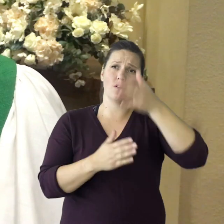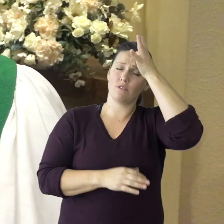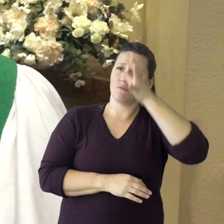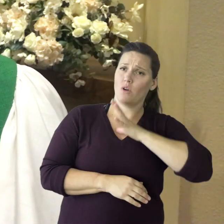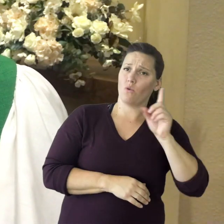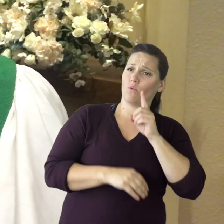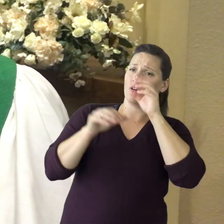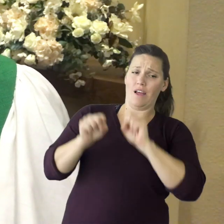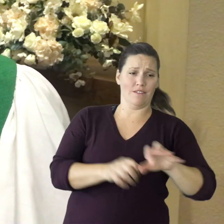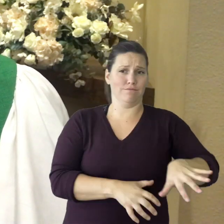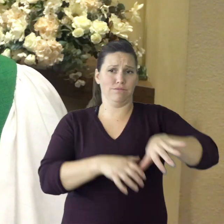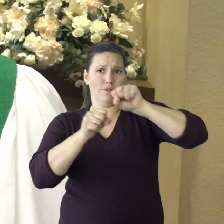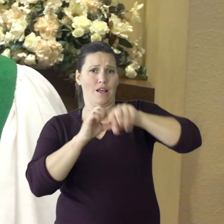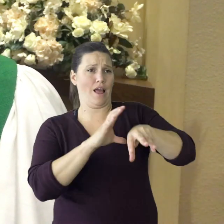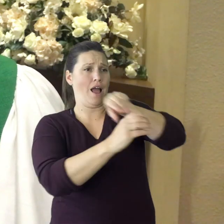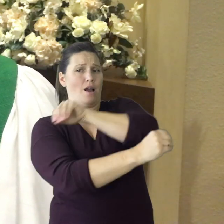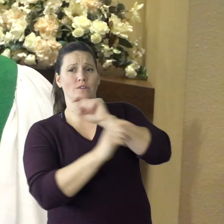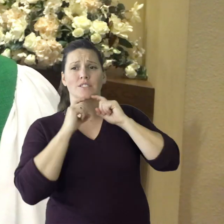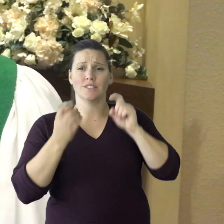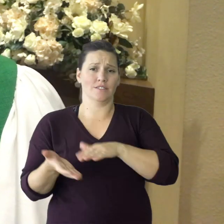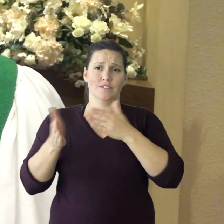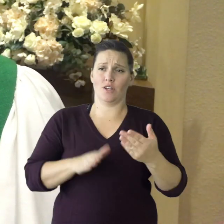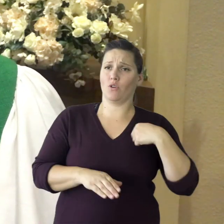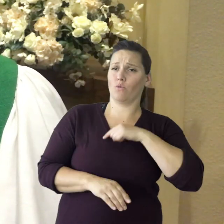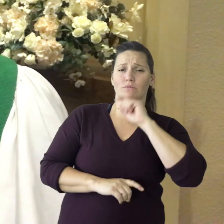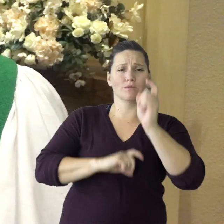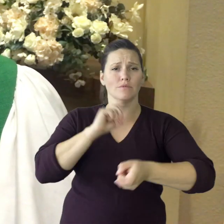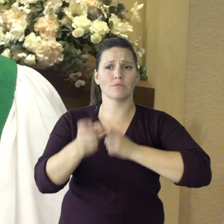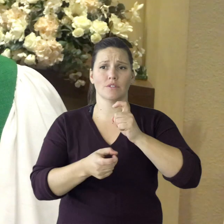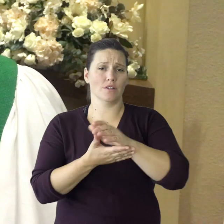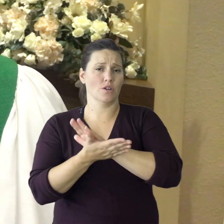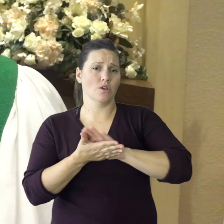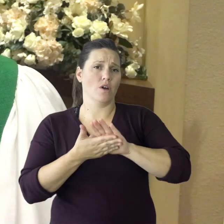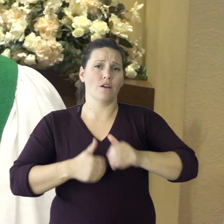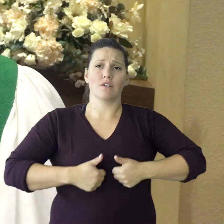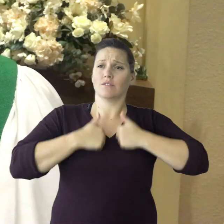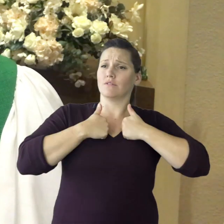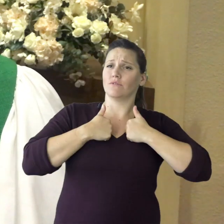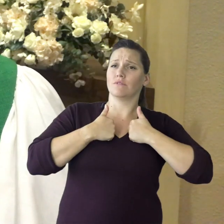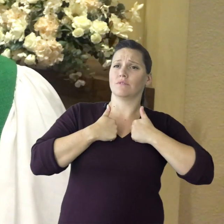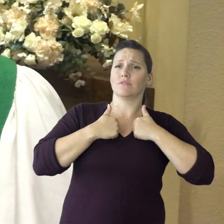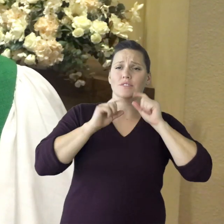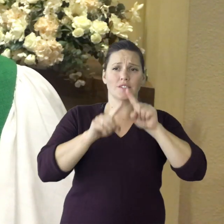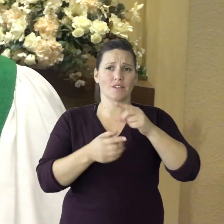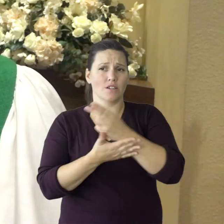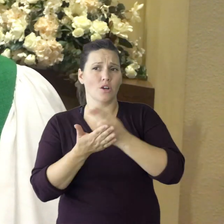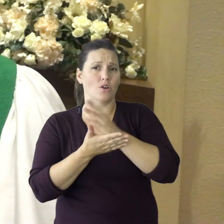for us and all men, in which you have rescued us from sin and death and have given us forgiveness and